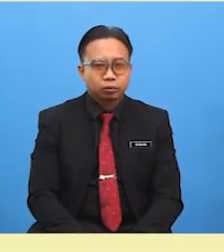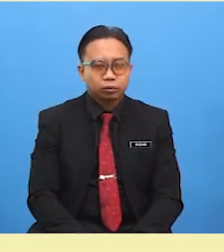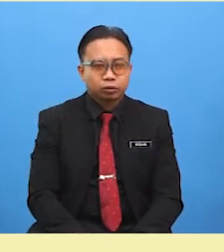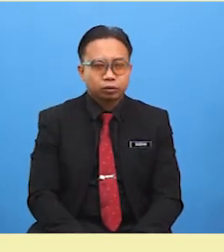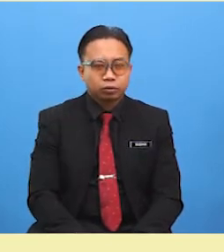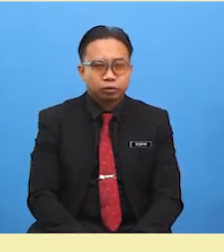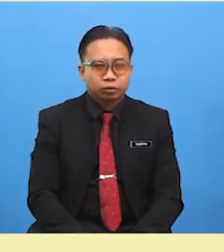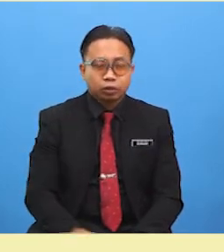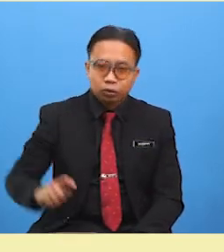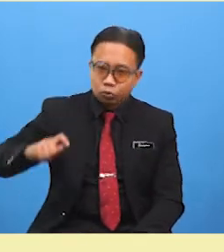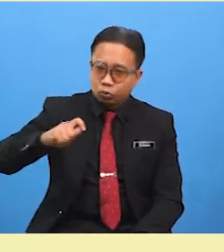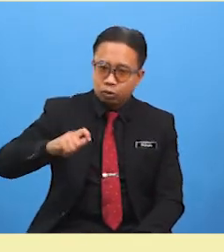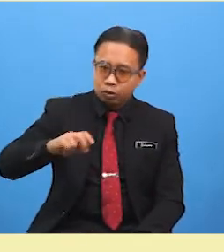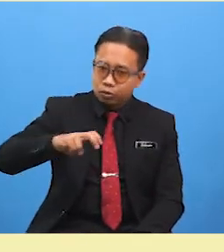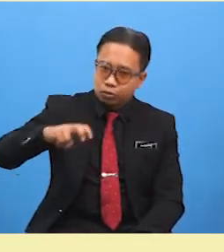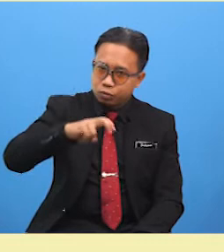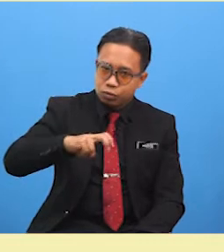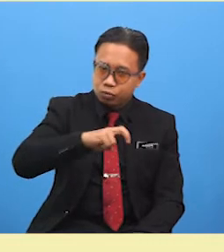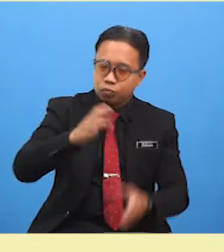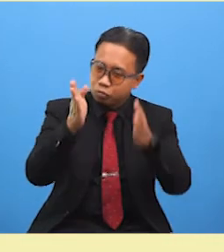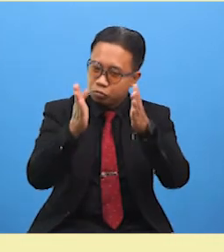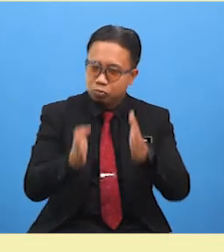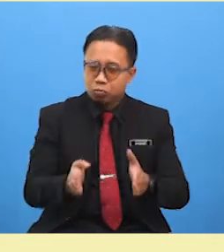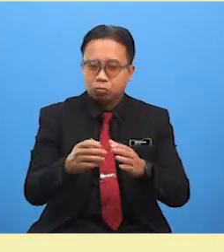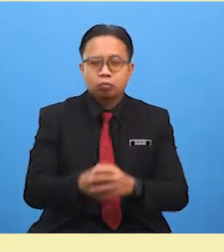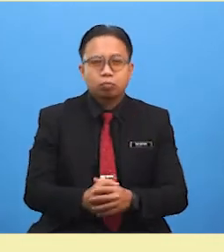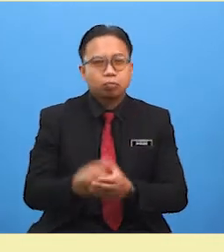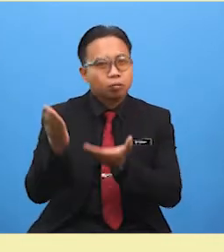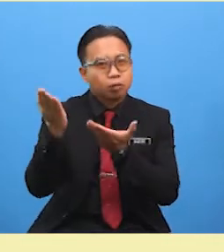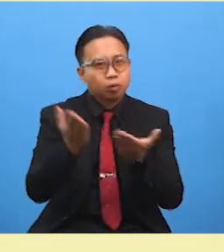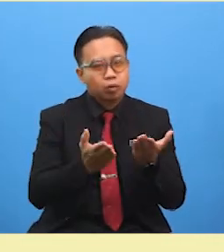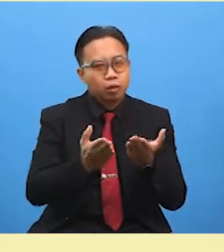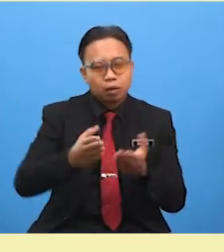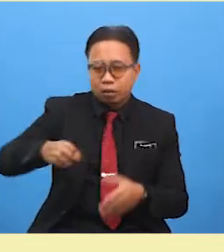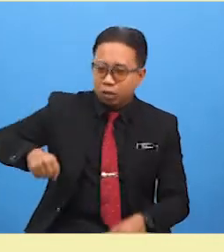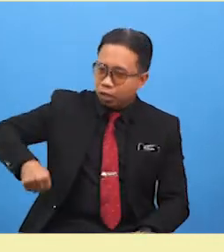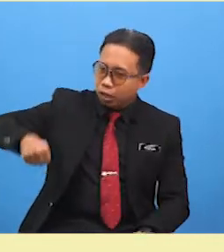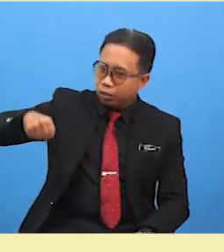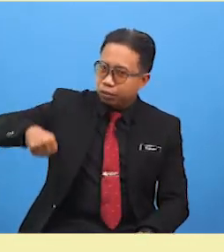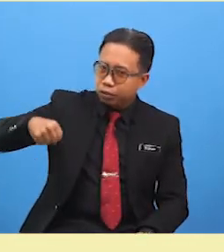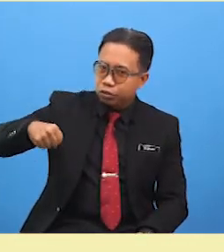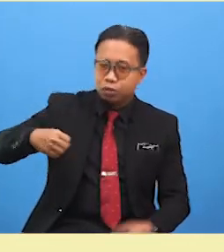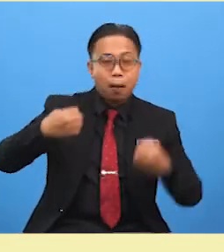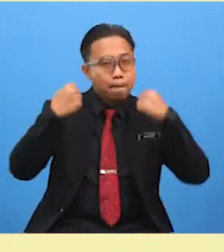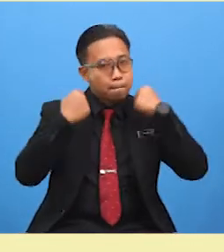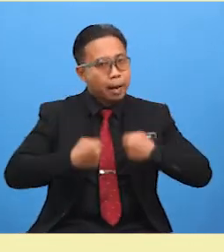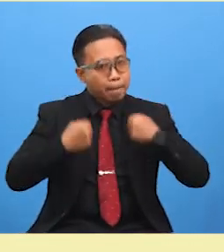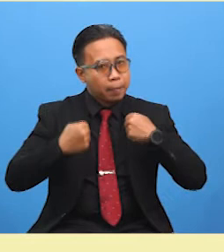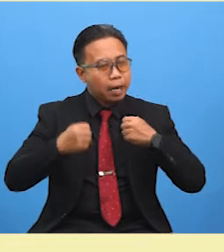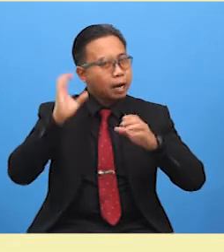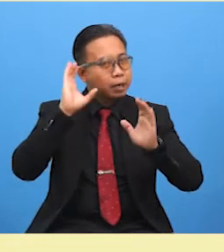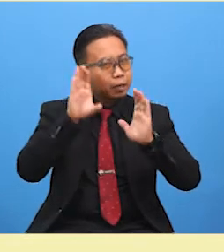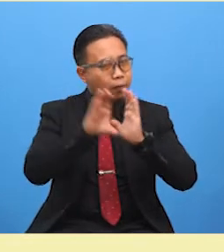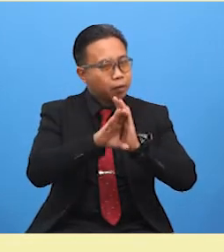The 5th word is tourist. A tourist would often bring along their luggage or their backpack, a camera, and